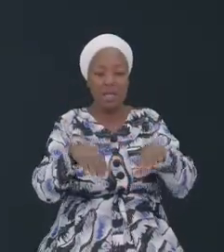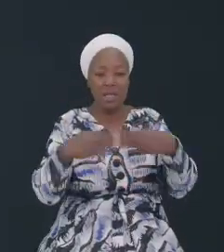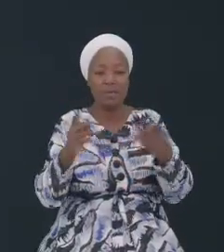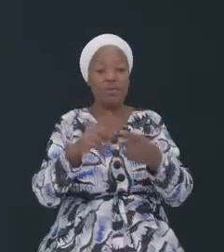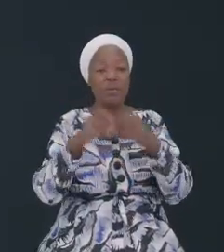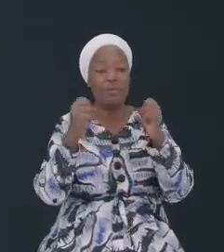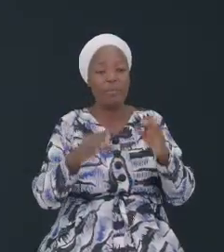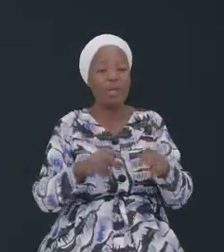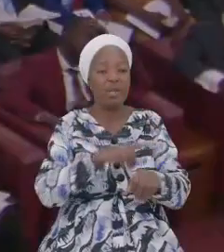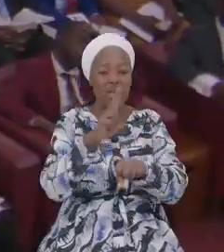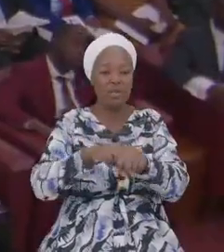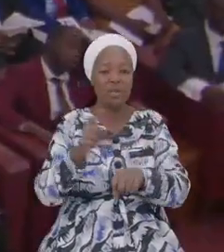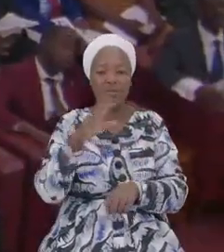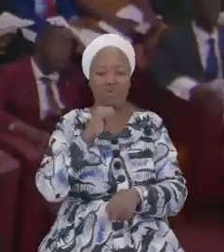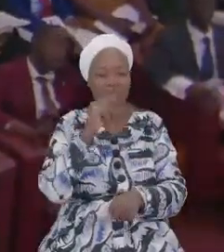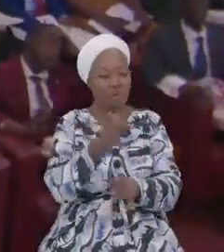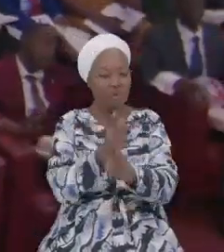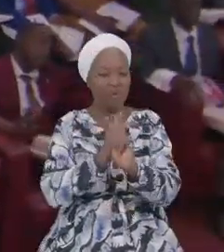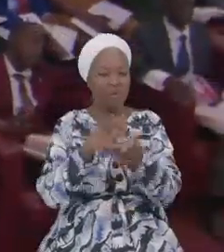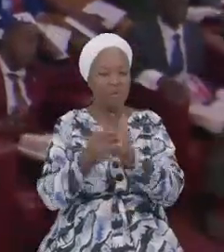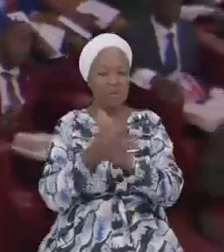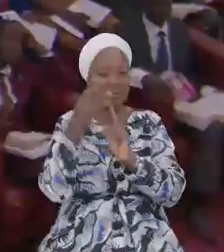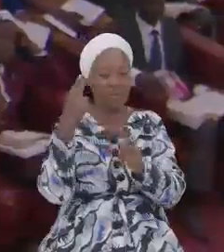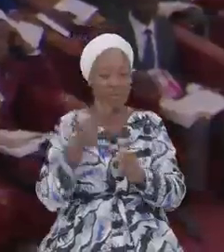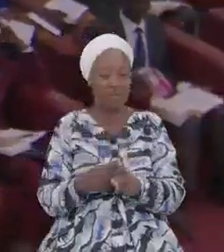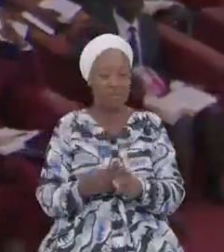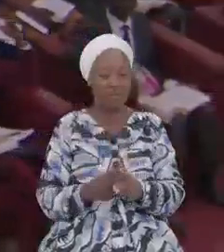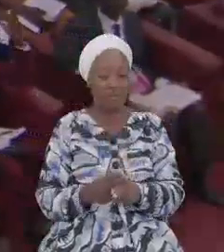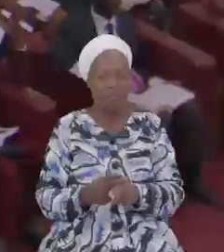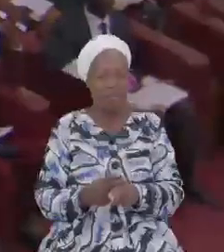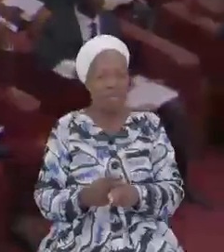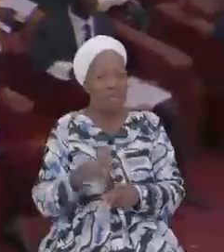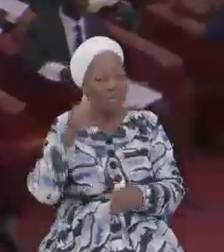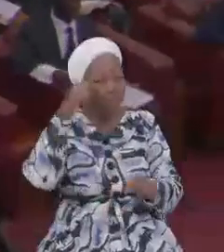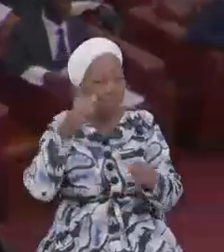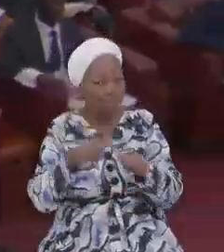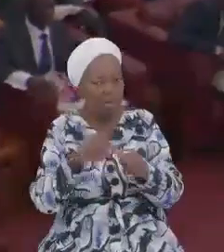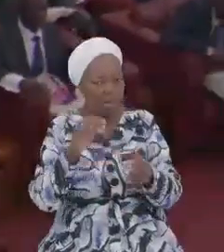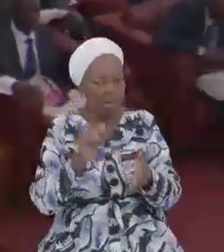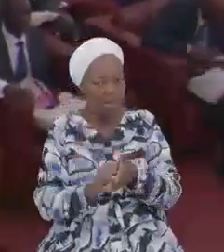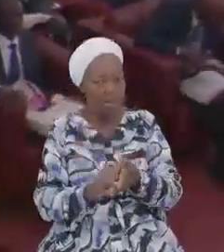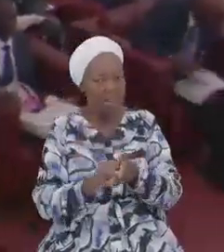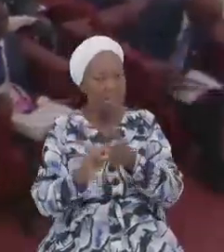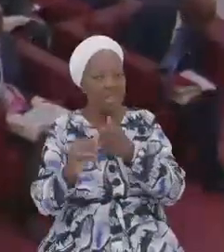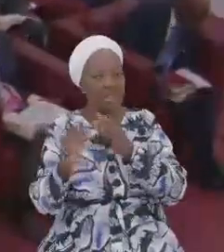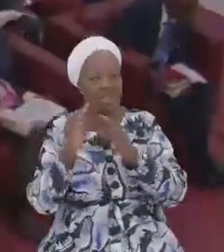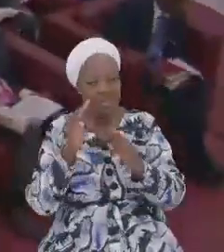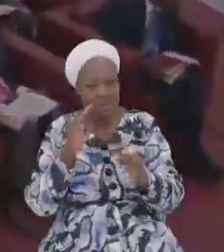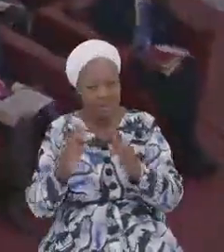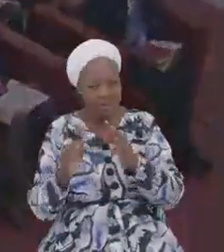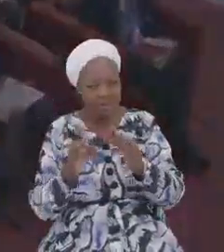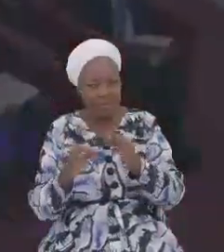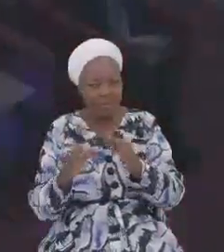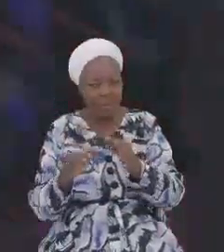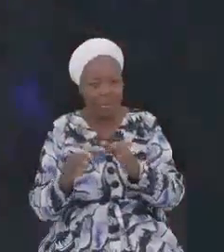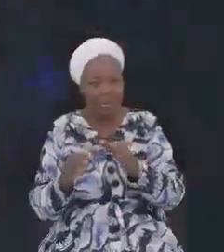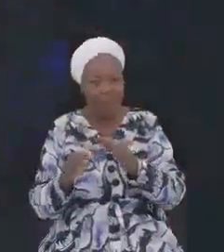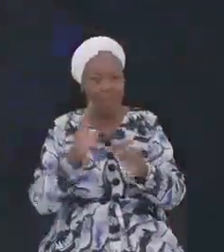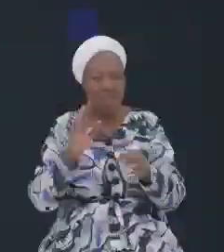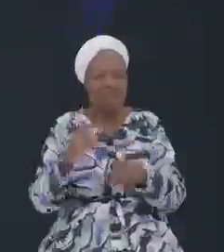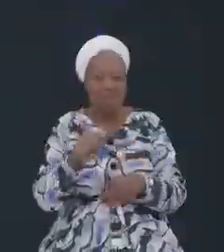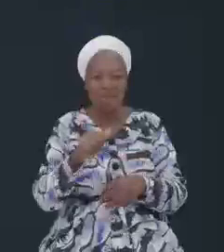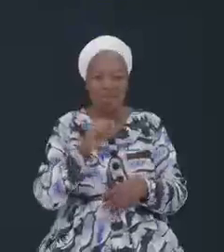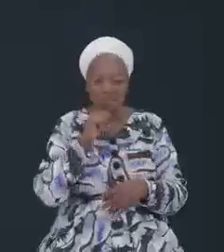thou shalt not borrow. Remember that if you don't bribe, if you are not